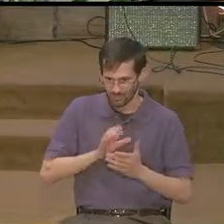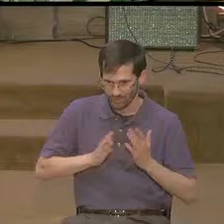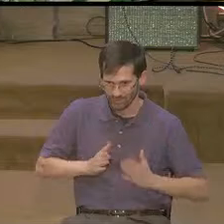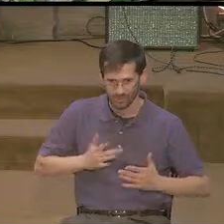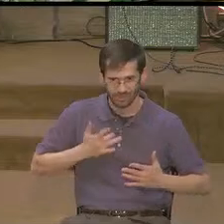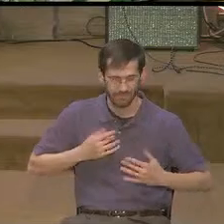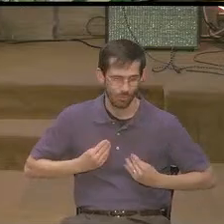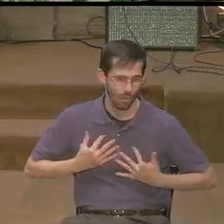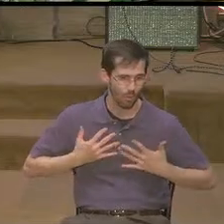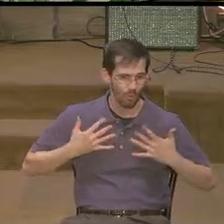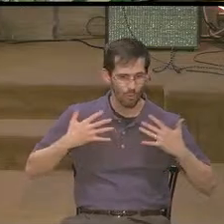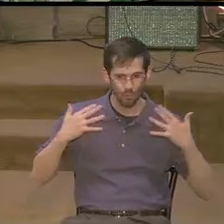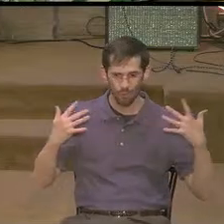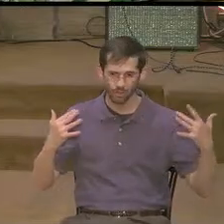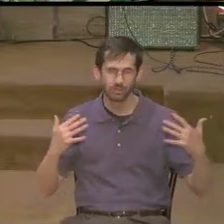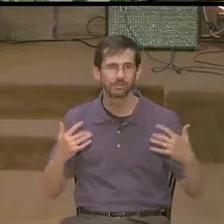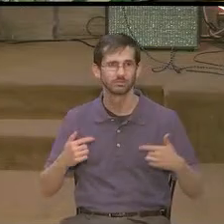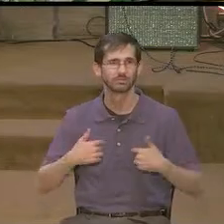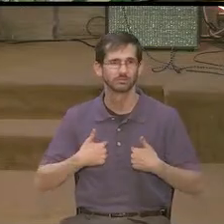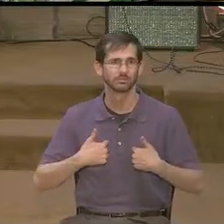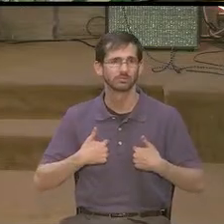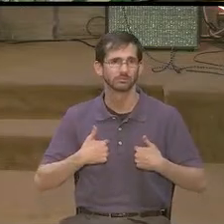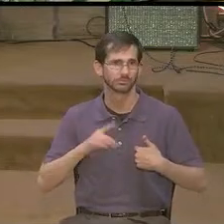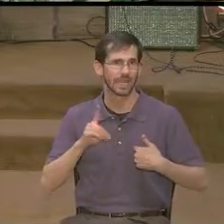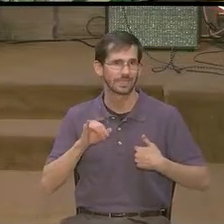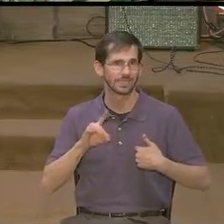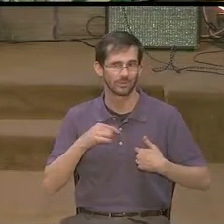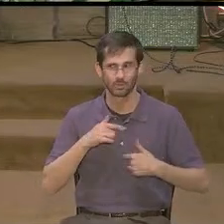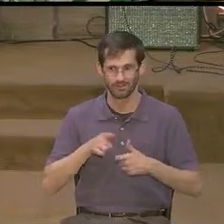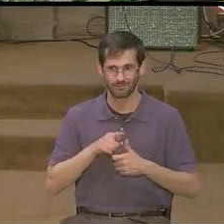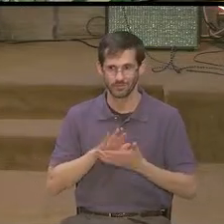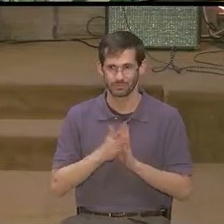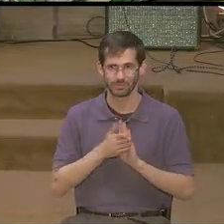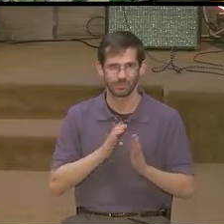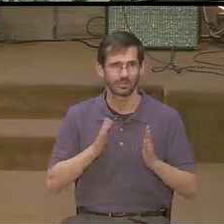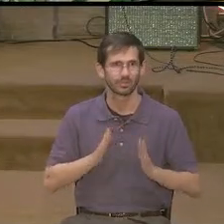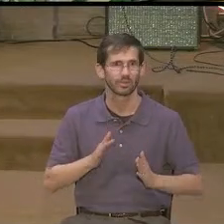know. I know I did. When I first became a Christian, man,